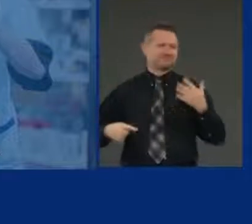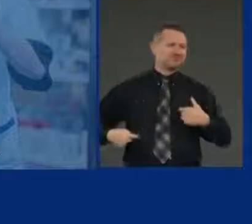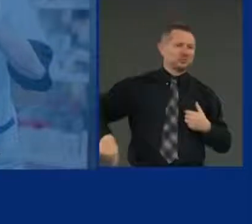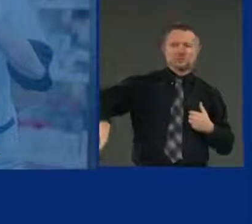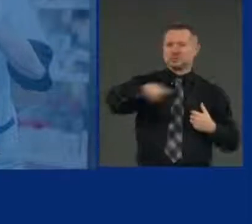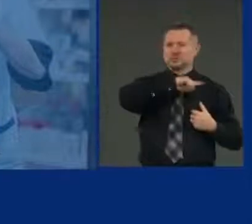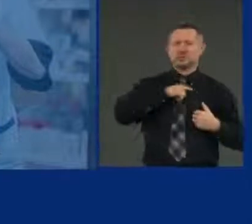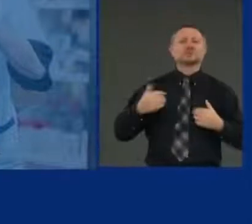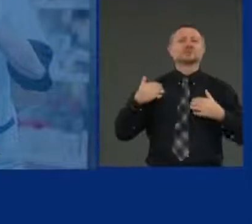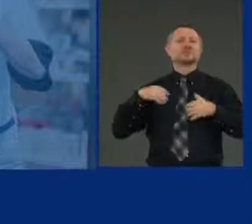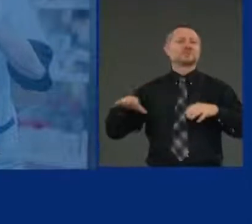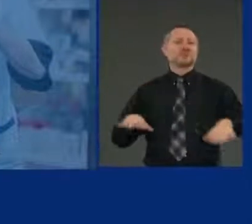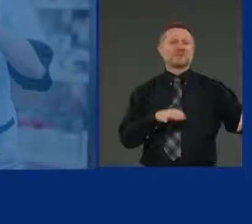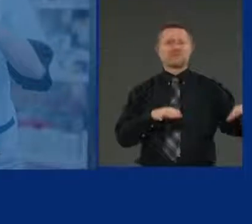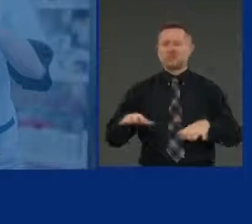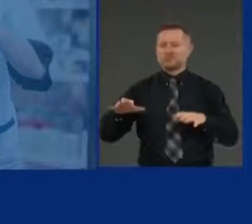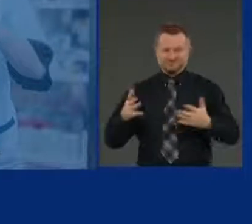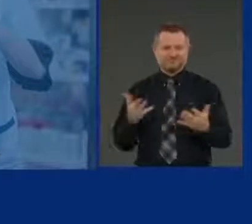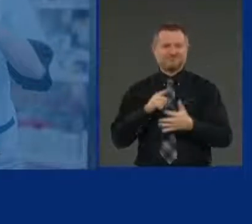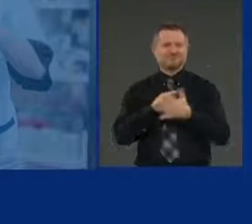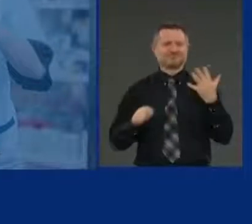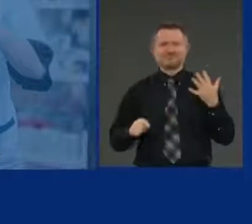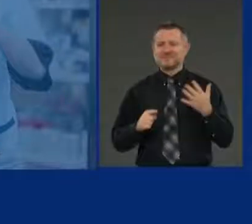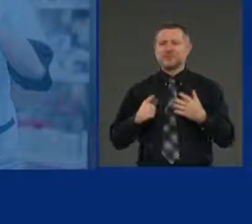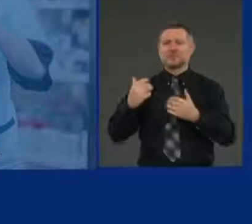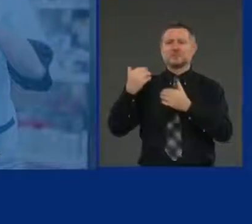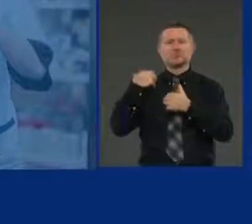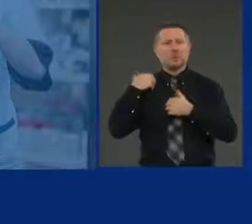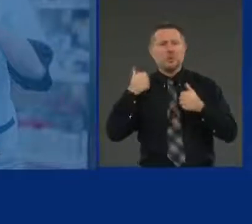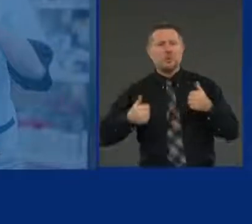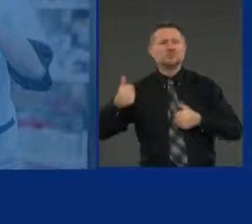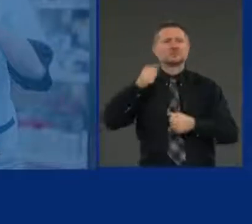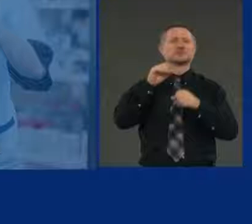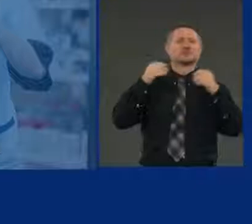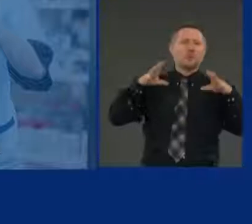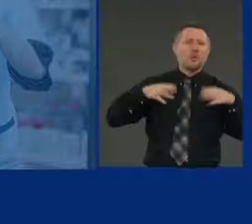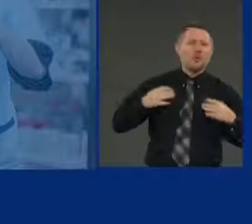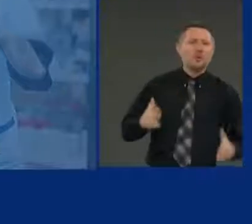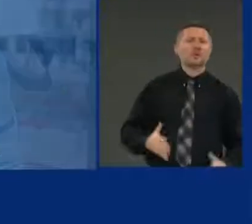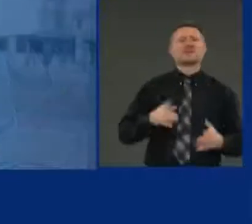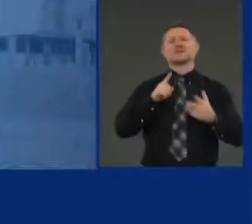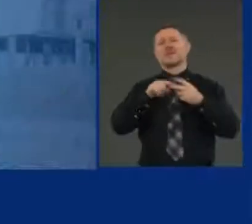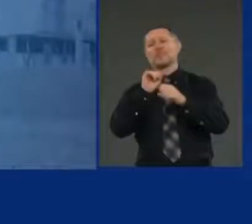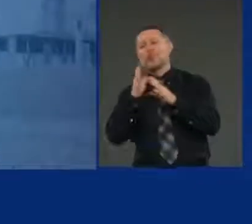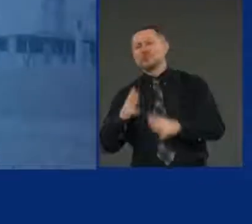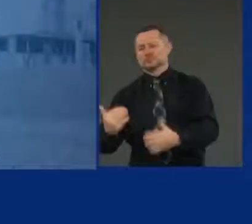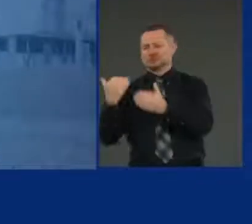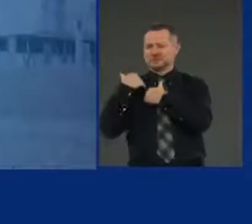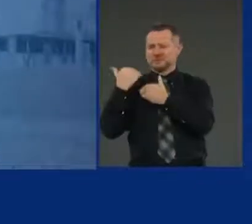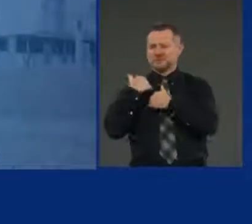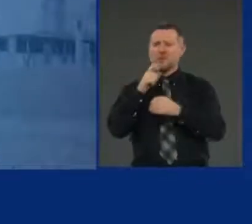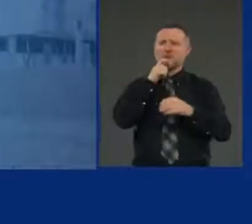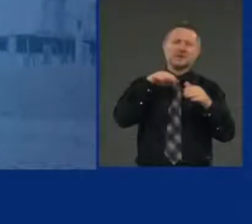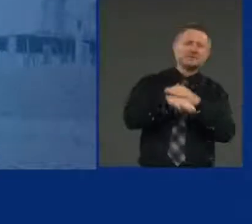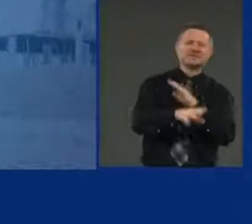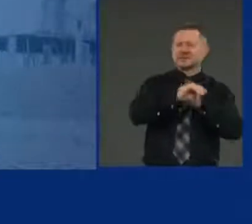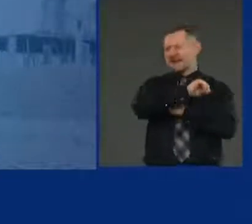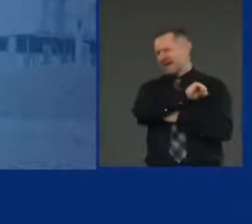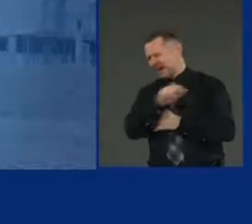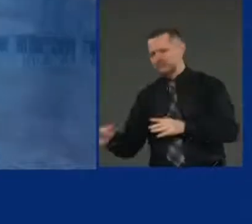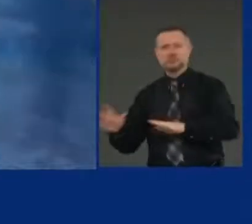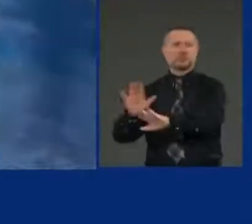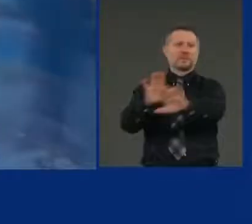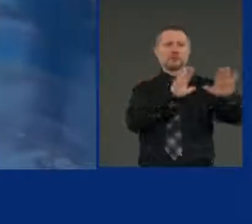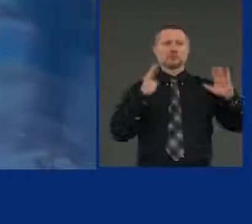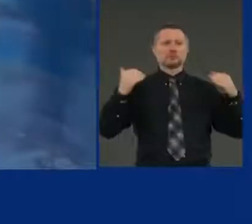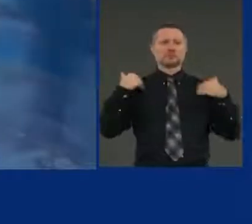comes down to that. How the employer acts, how the store owner acts, how the employee acts, how the individual acts, how the local government acts.